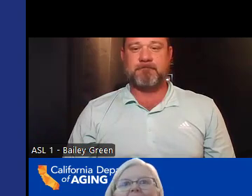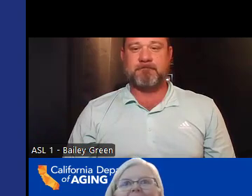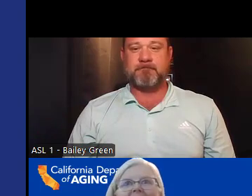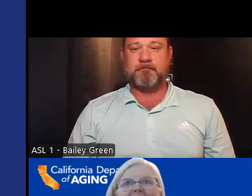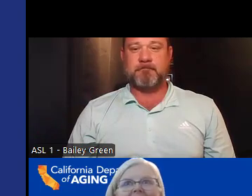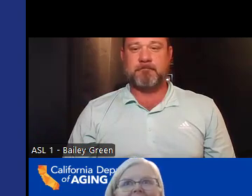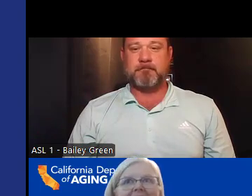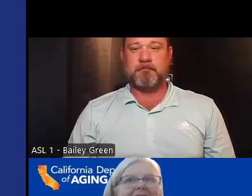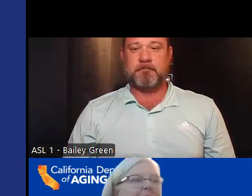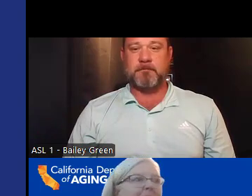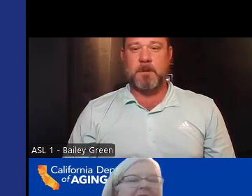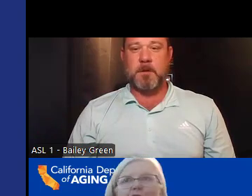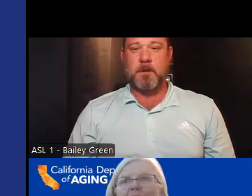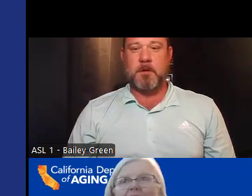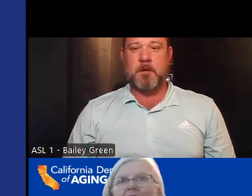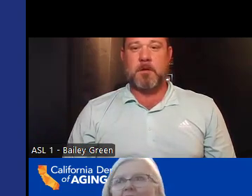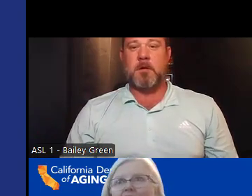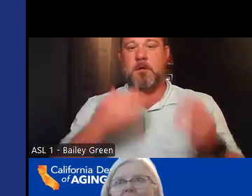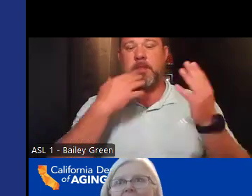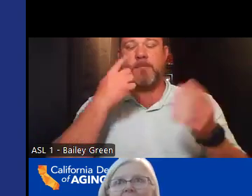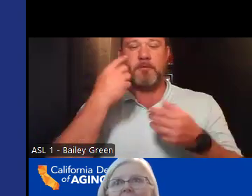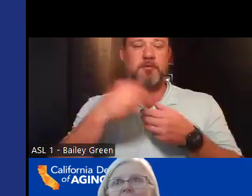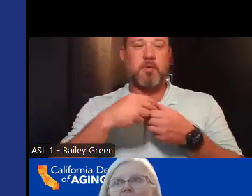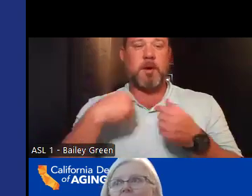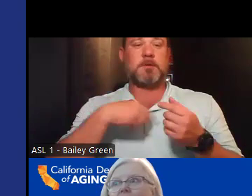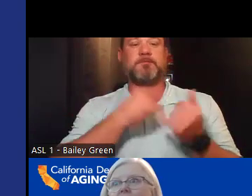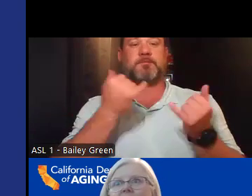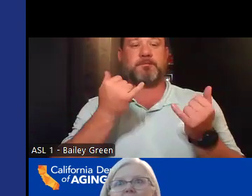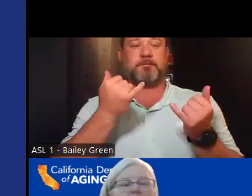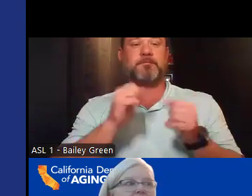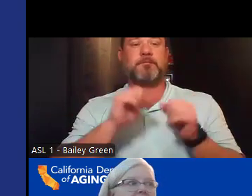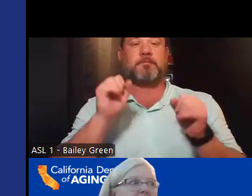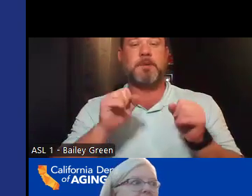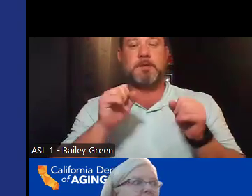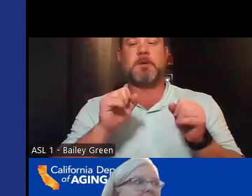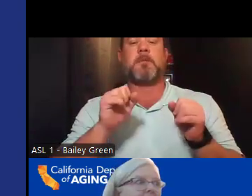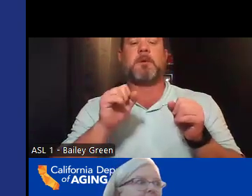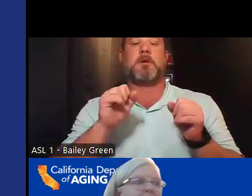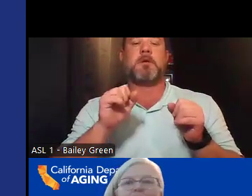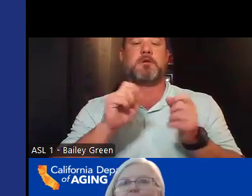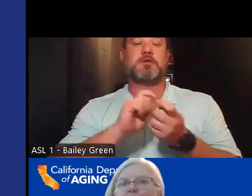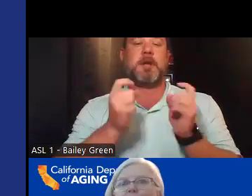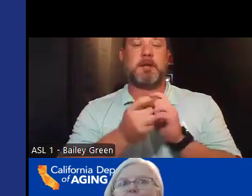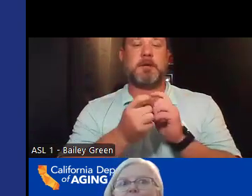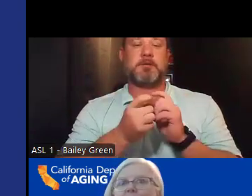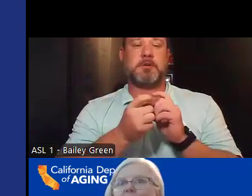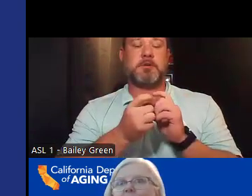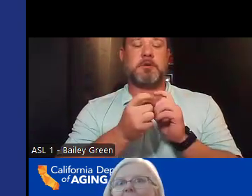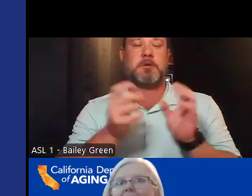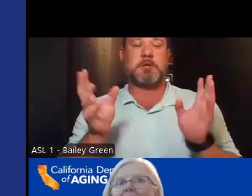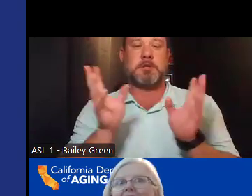Thank you for joining us today. This is the Master Plan for Aging System Change Symposium, Part